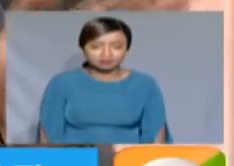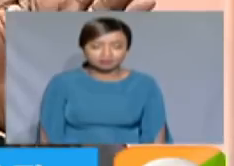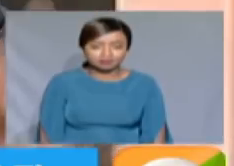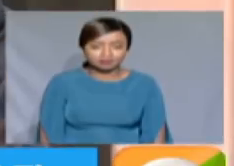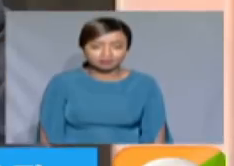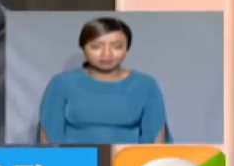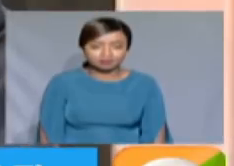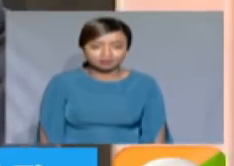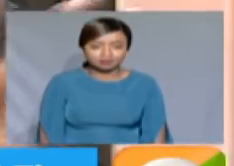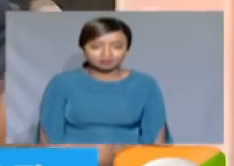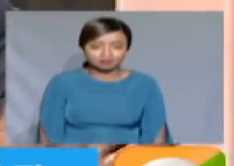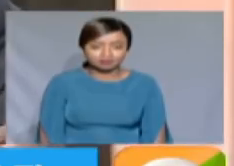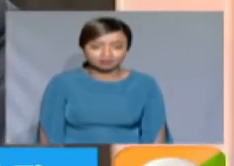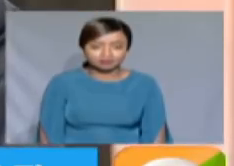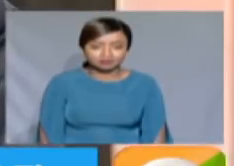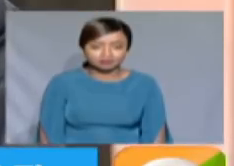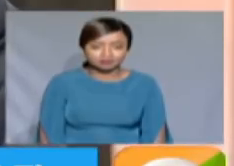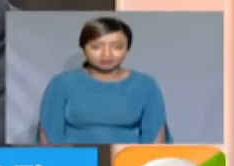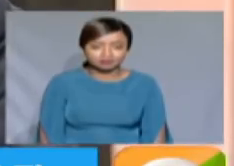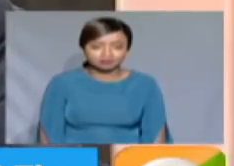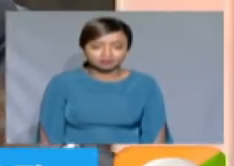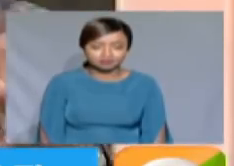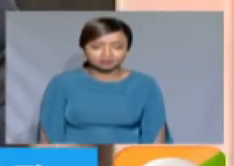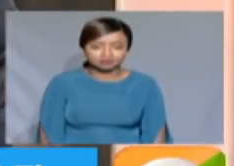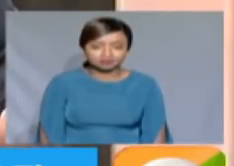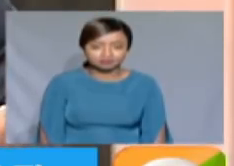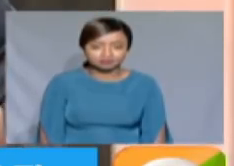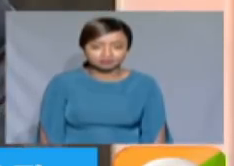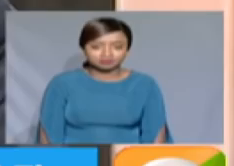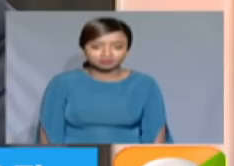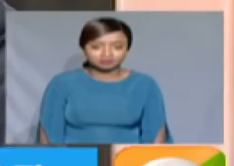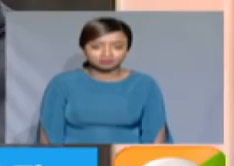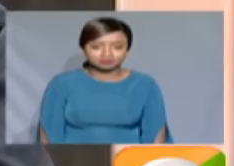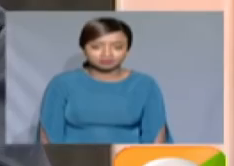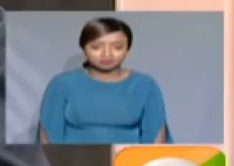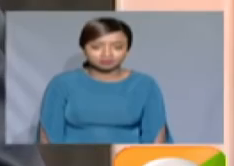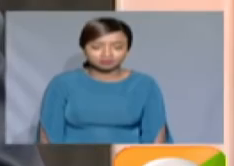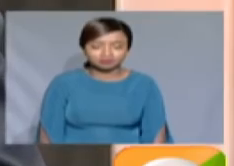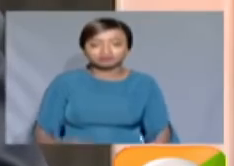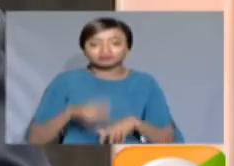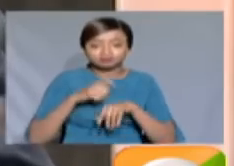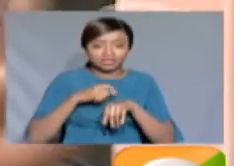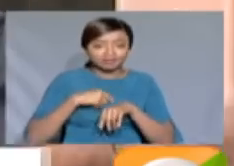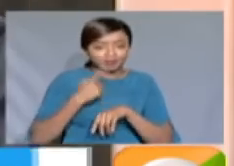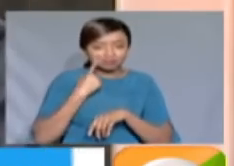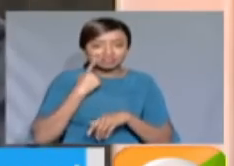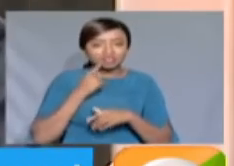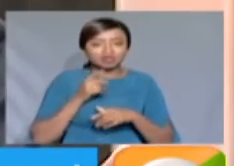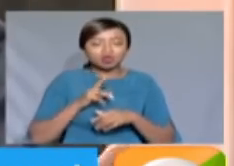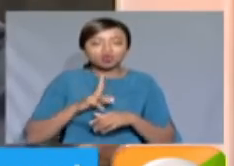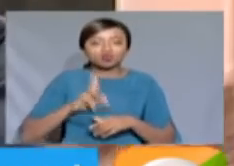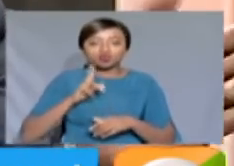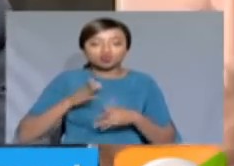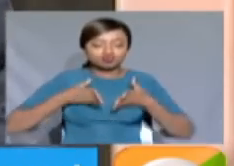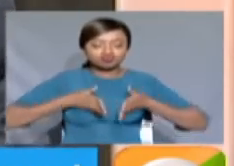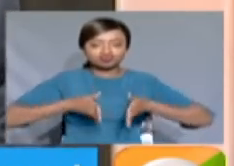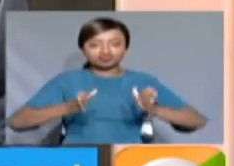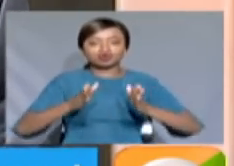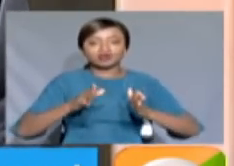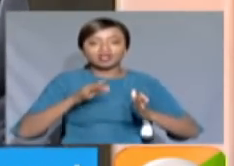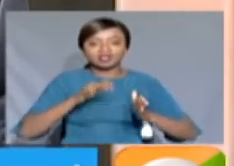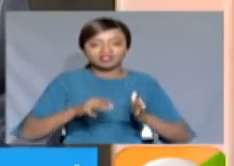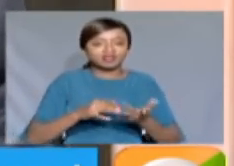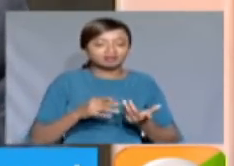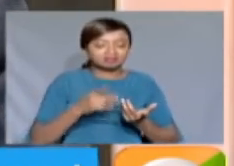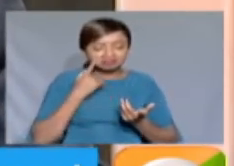You know, people. The way when people look at the Uhuru Highway, they stop at where our walkways